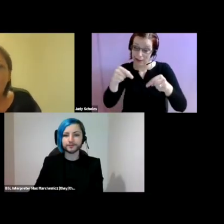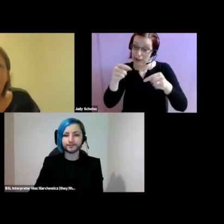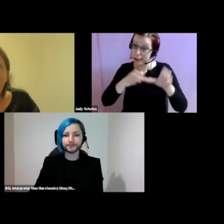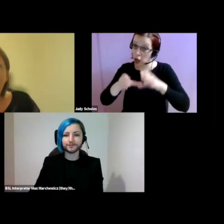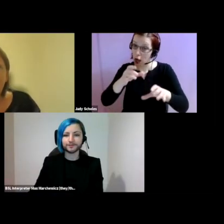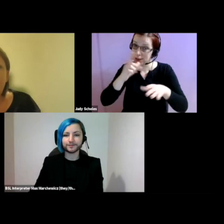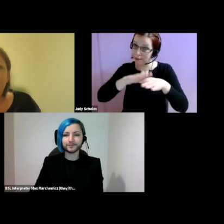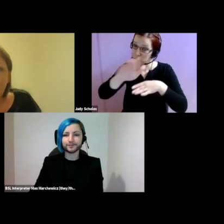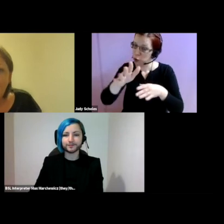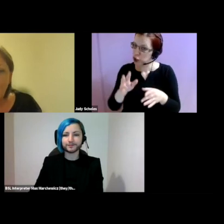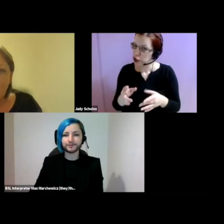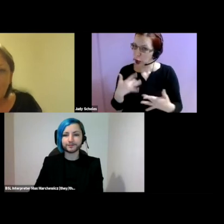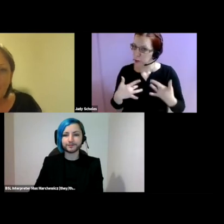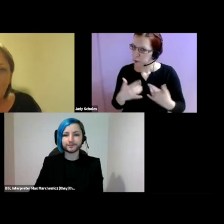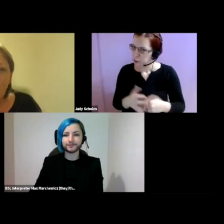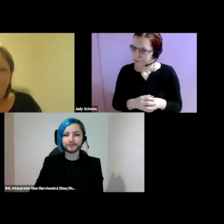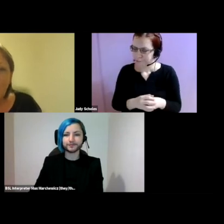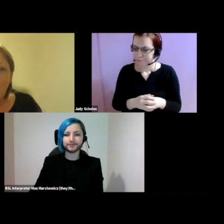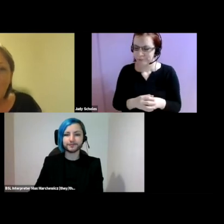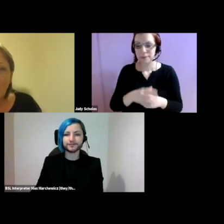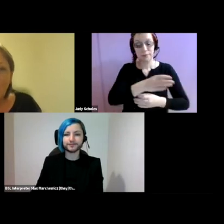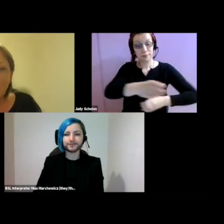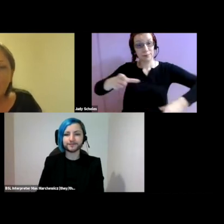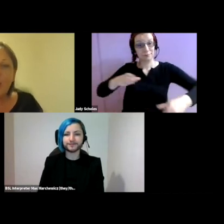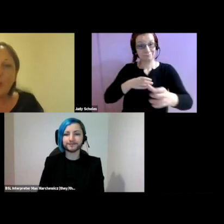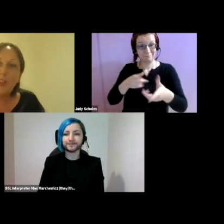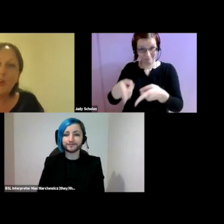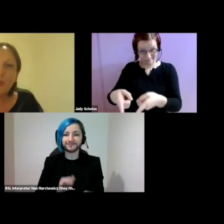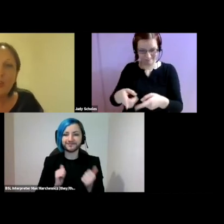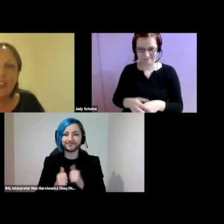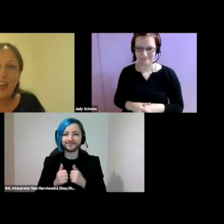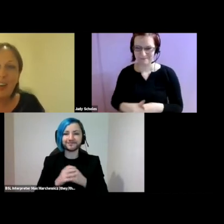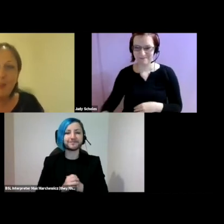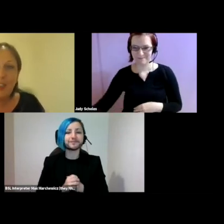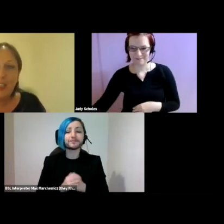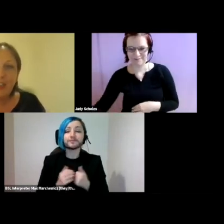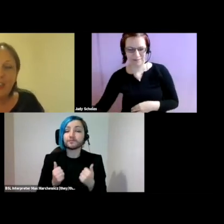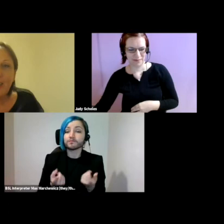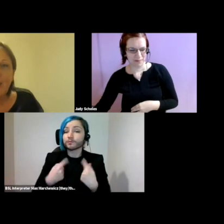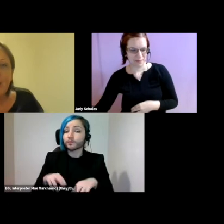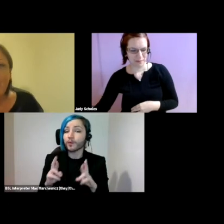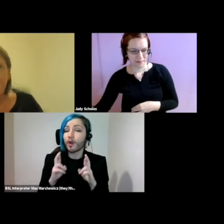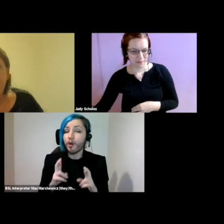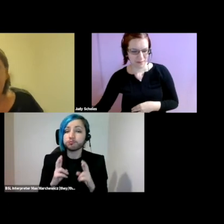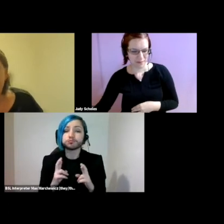So we hope in future, we will get to a point where we not only have the